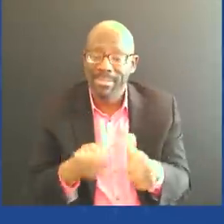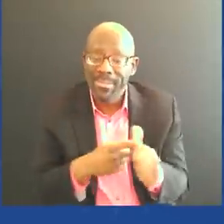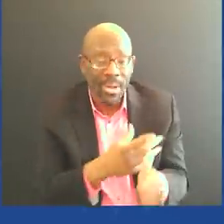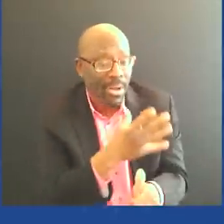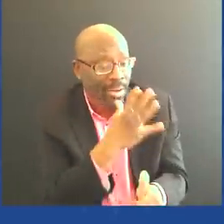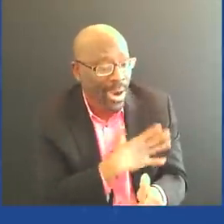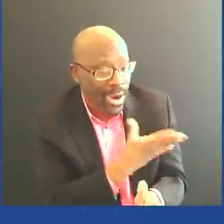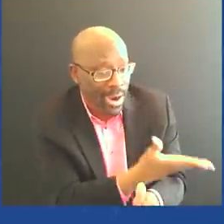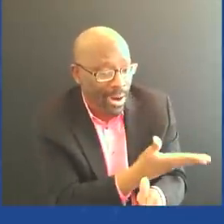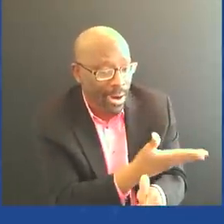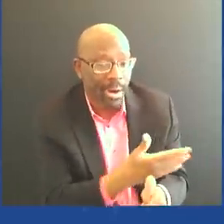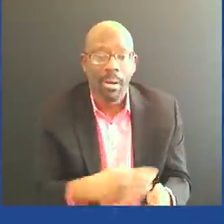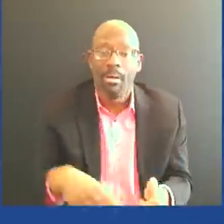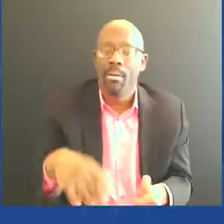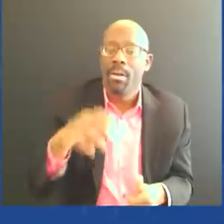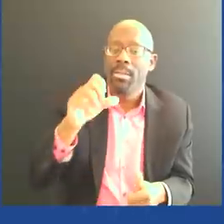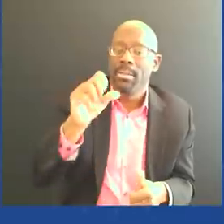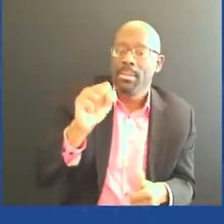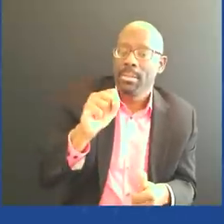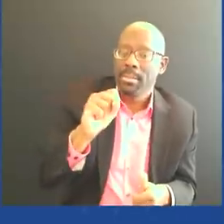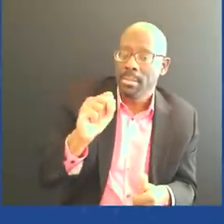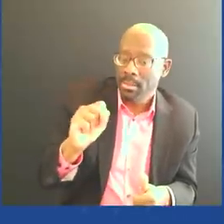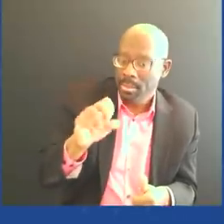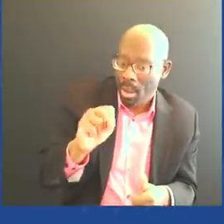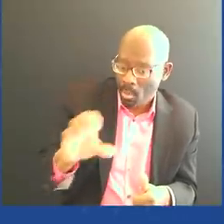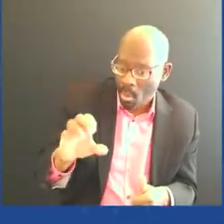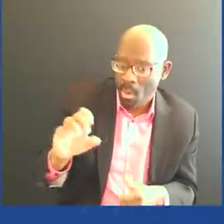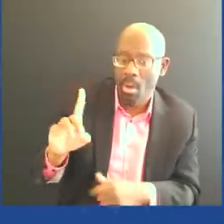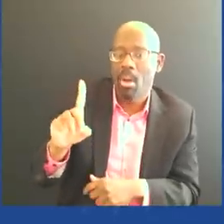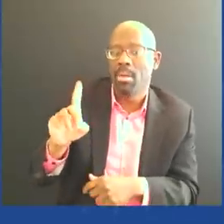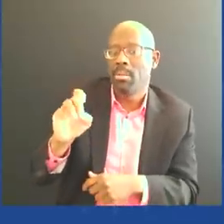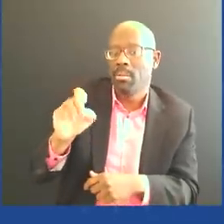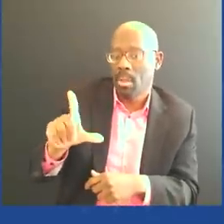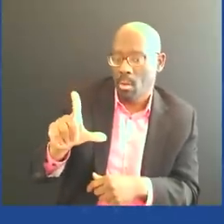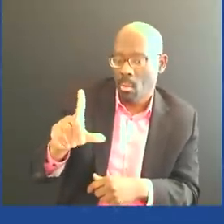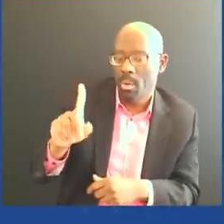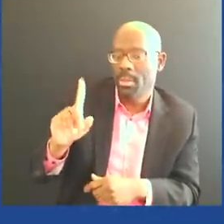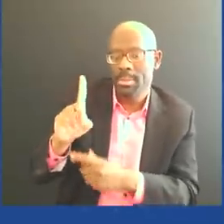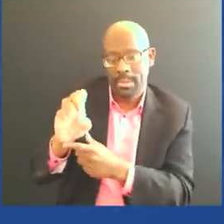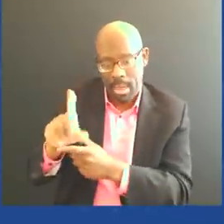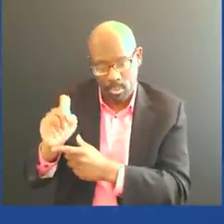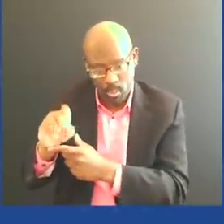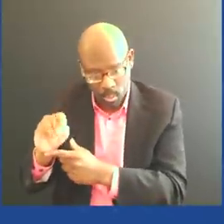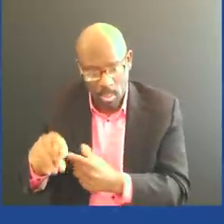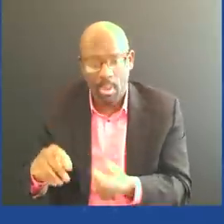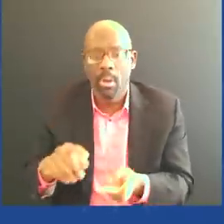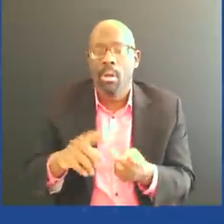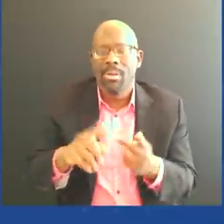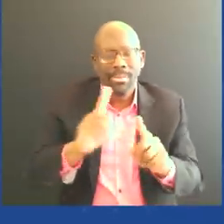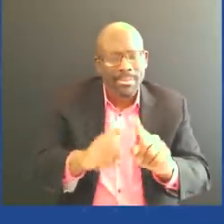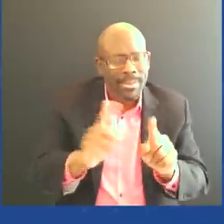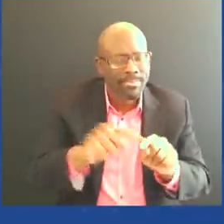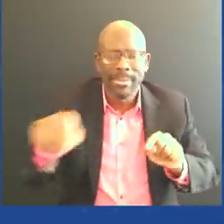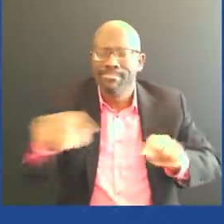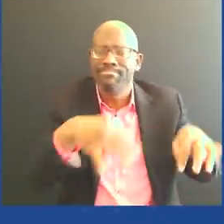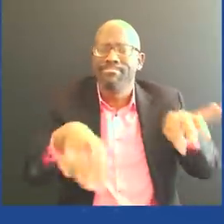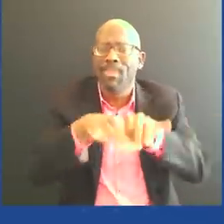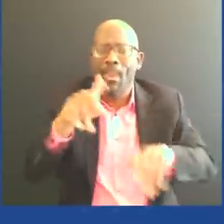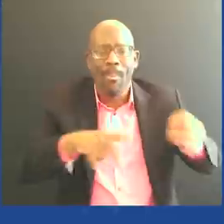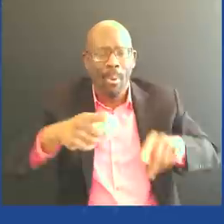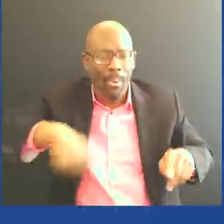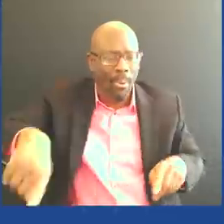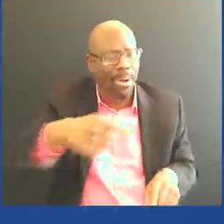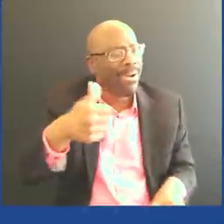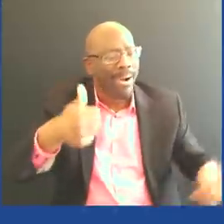Admiral Gilday and Admiral Caudill, Commanding Officer Horton, Lieutenant Commander Parkinson, Chief of the Boat Grammer,